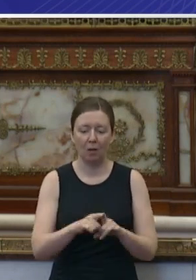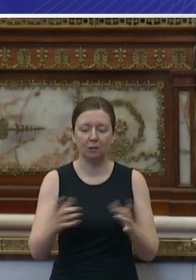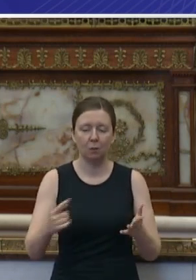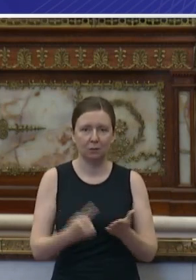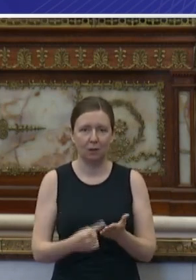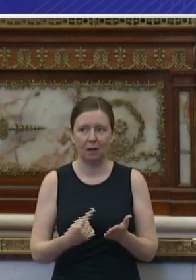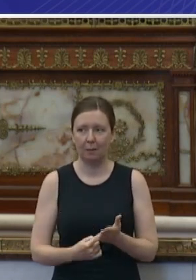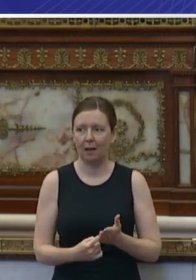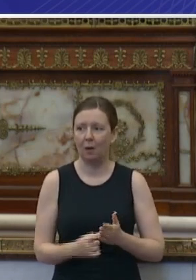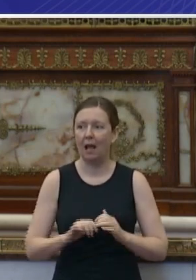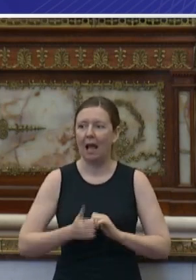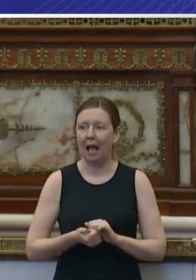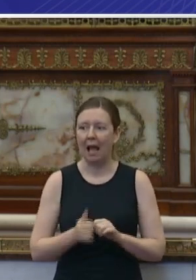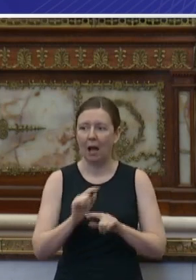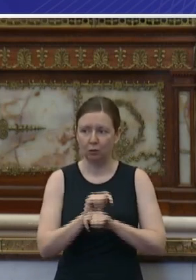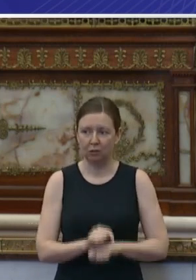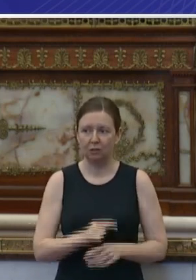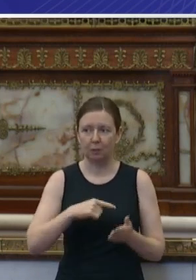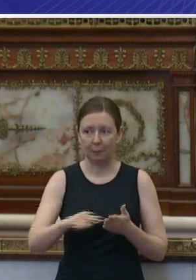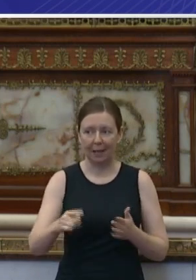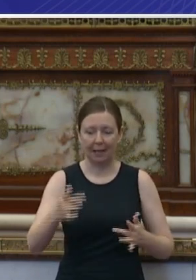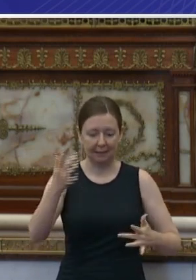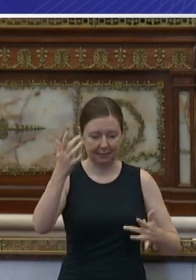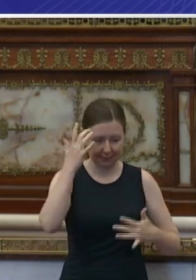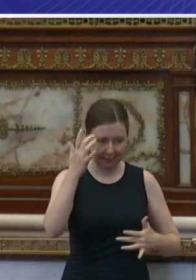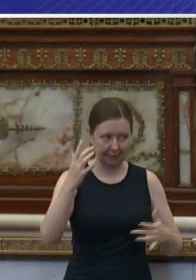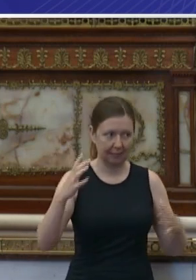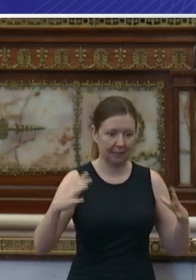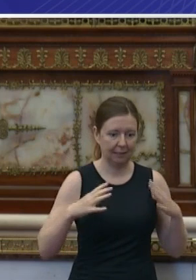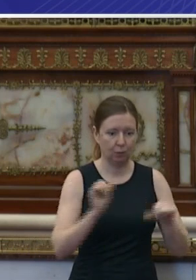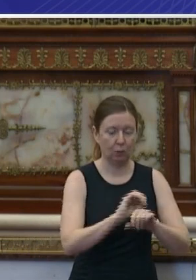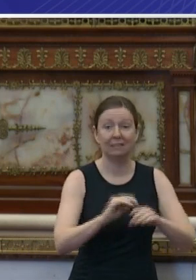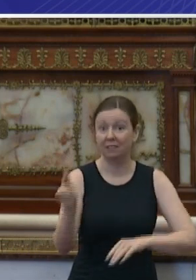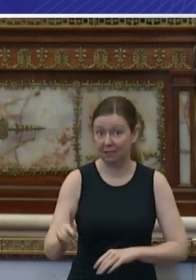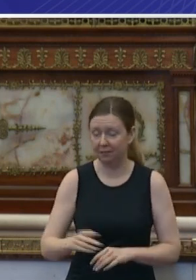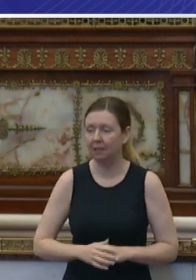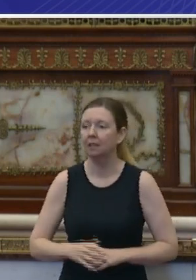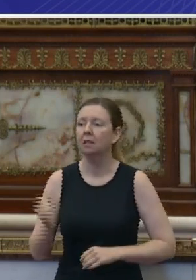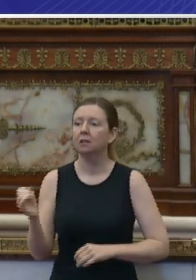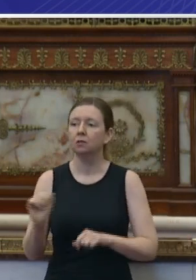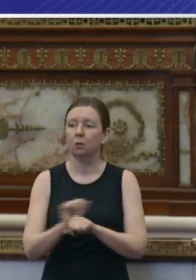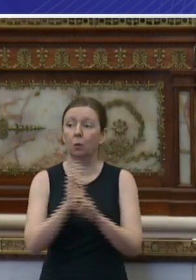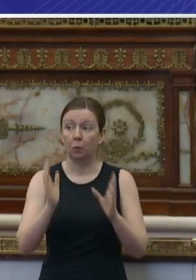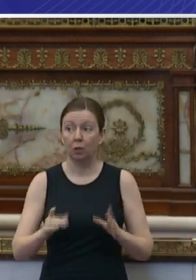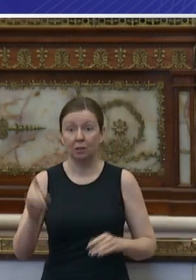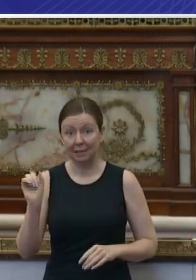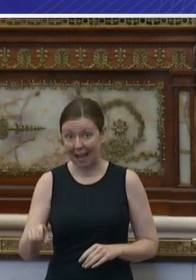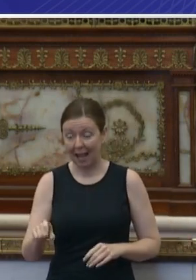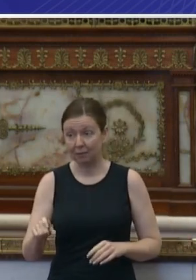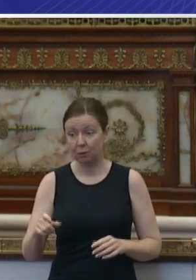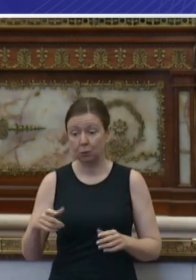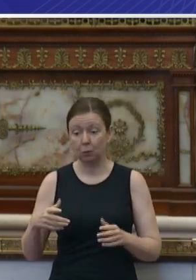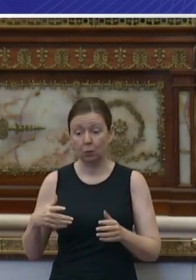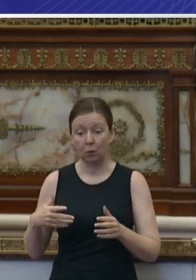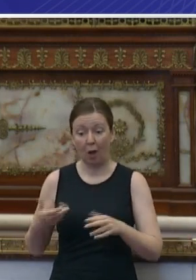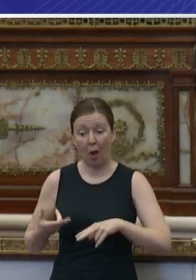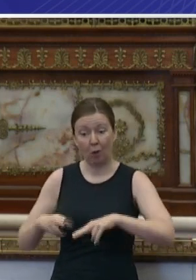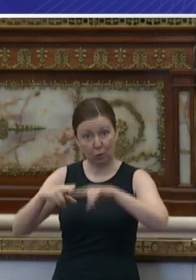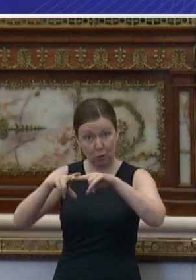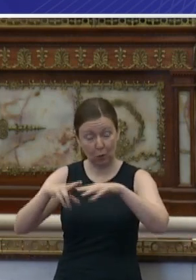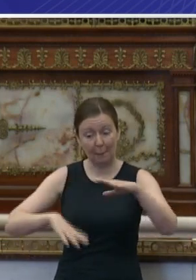talk about how traditional paid sick leave works in Philadelphia. So workers have to accrue a maximum